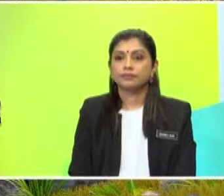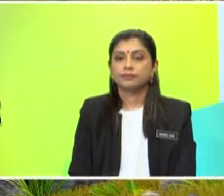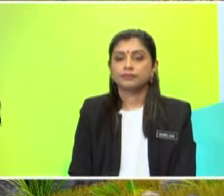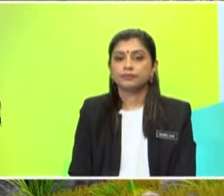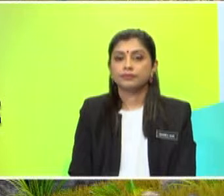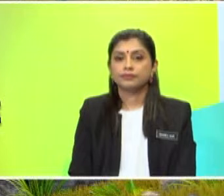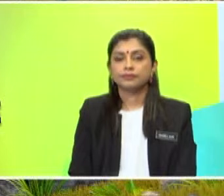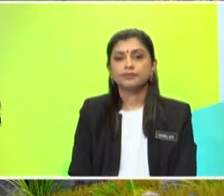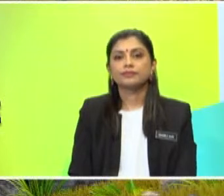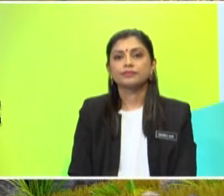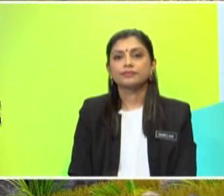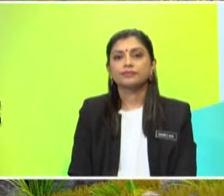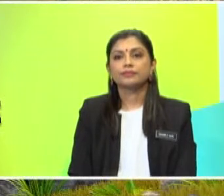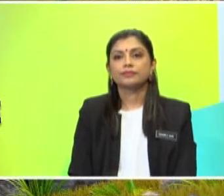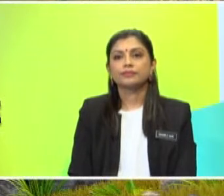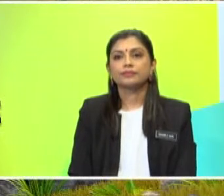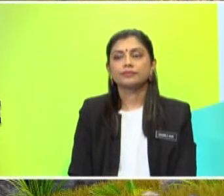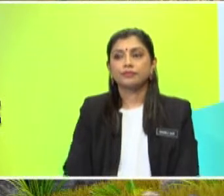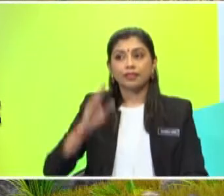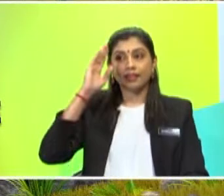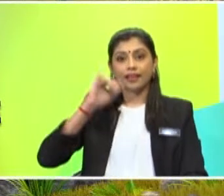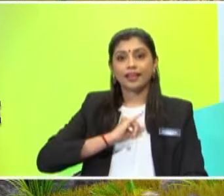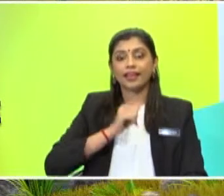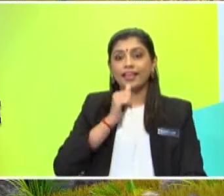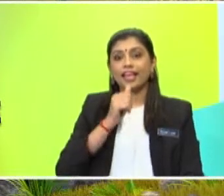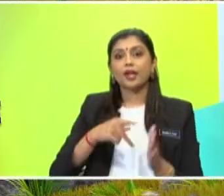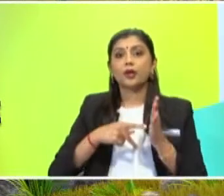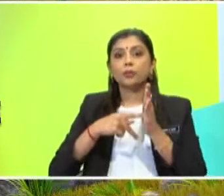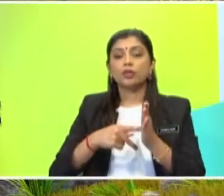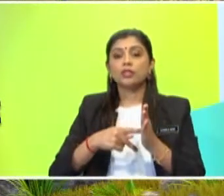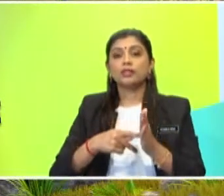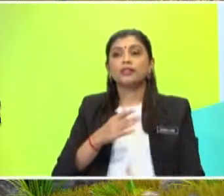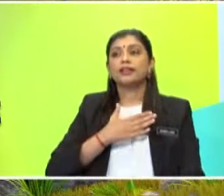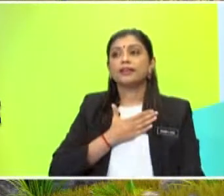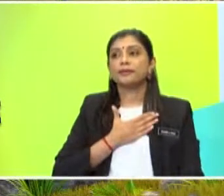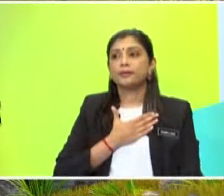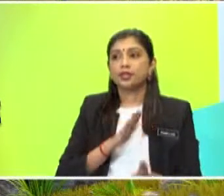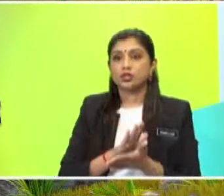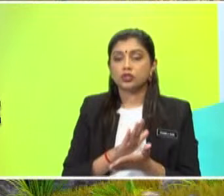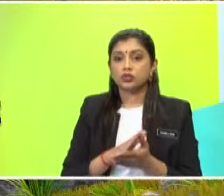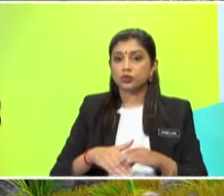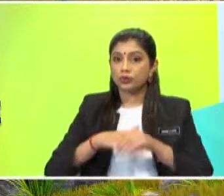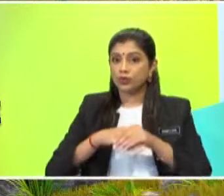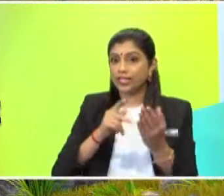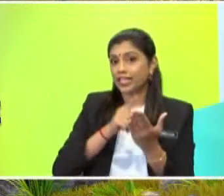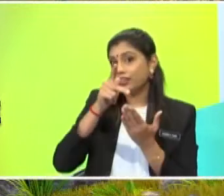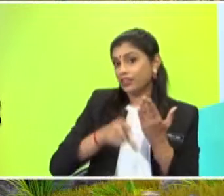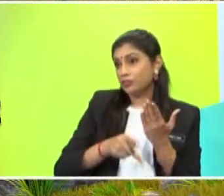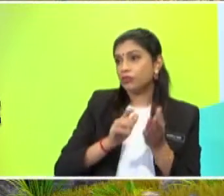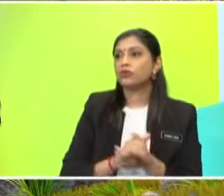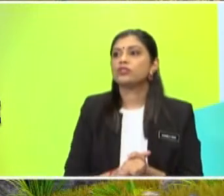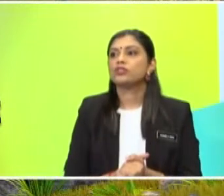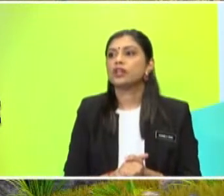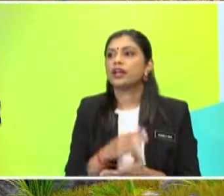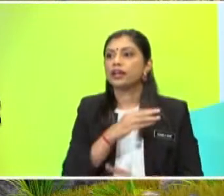presenting for my school English project, and it will be on the safety precautions after the heavy flood we had last